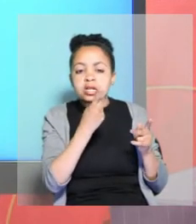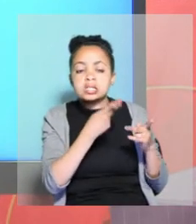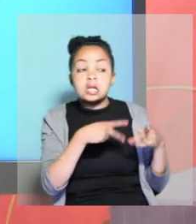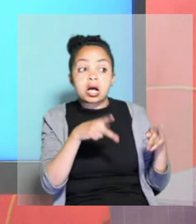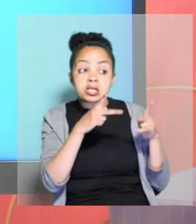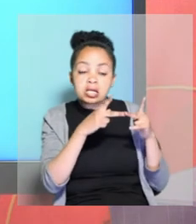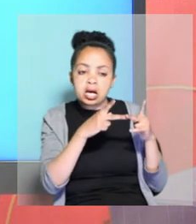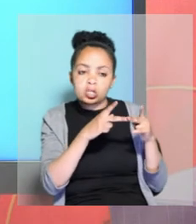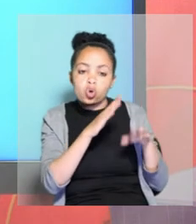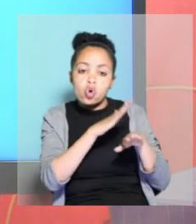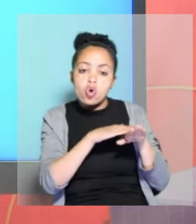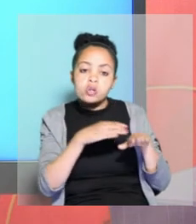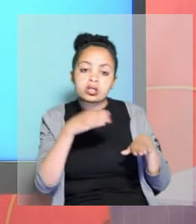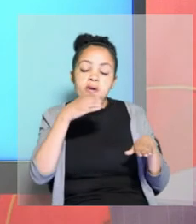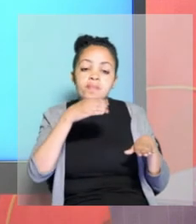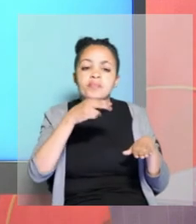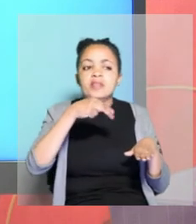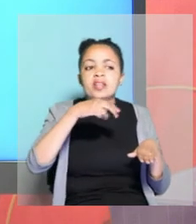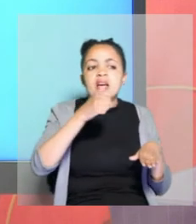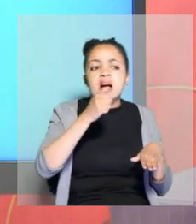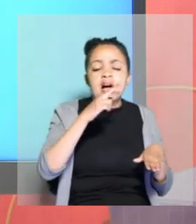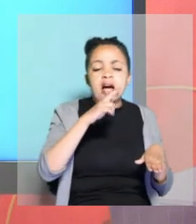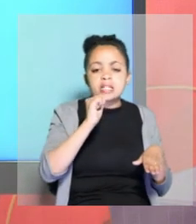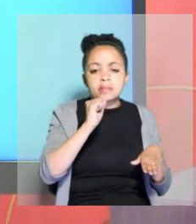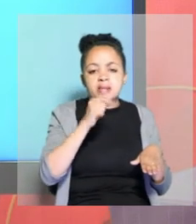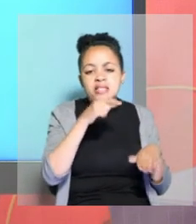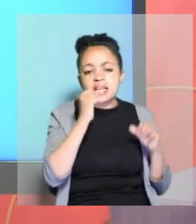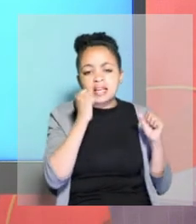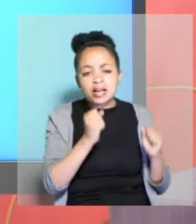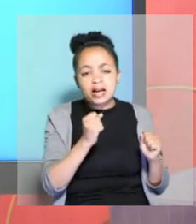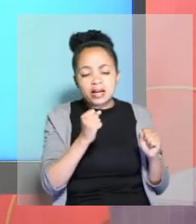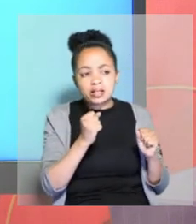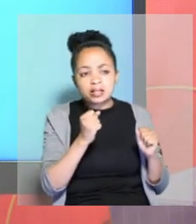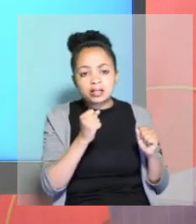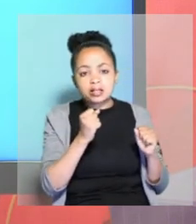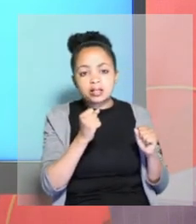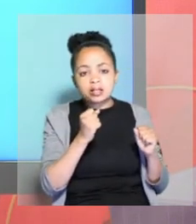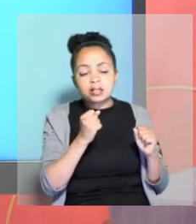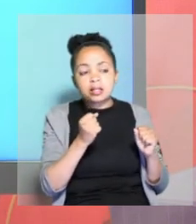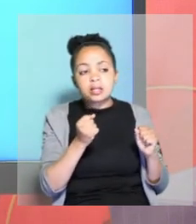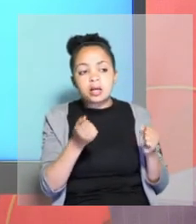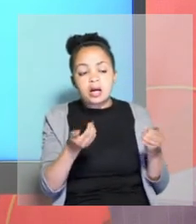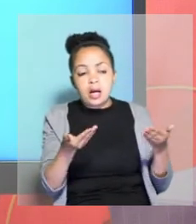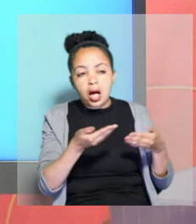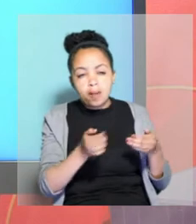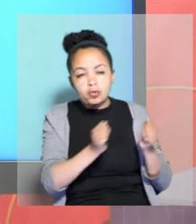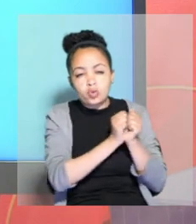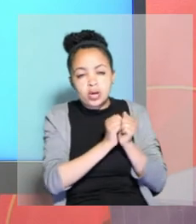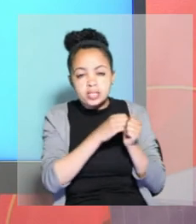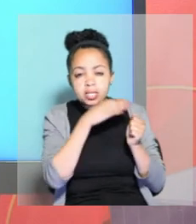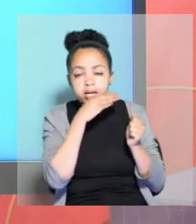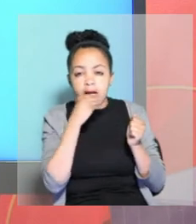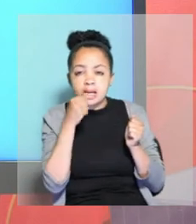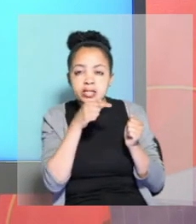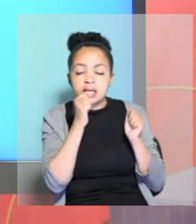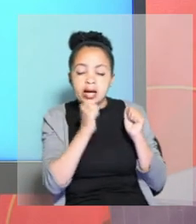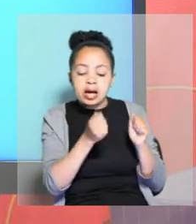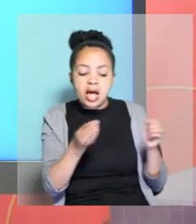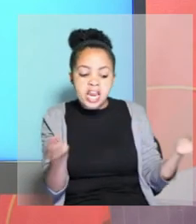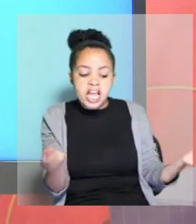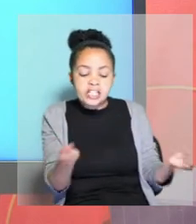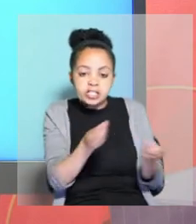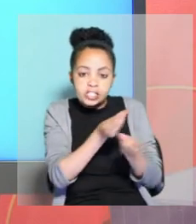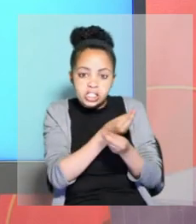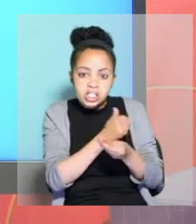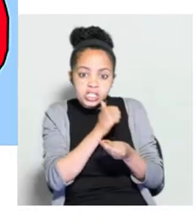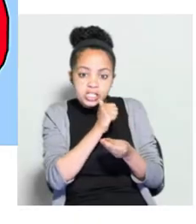christmas points they can come together and again they can exchange